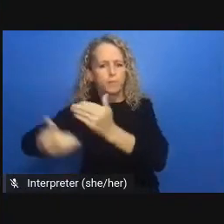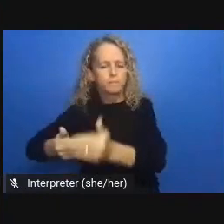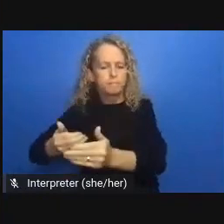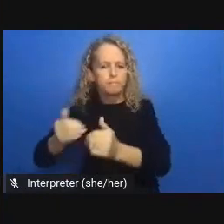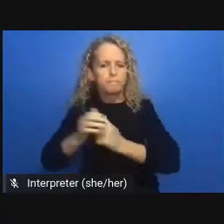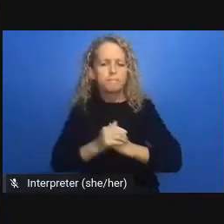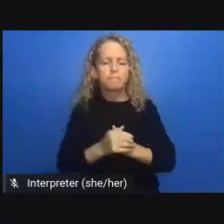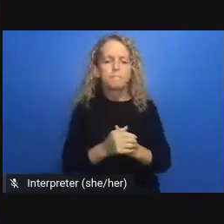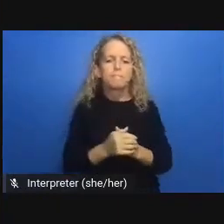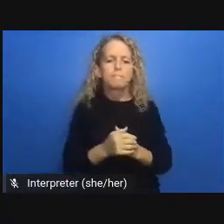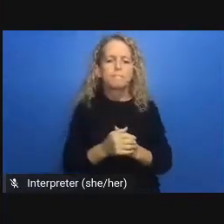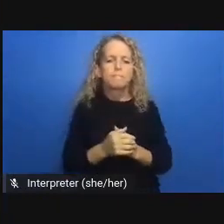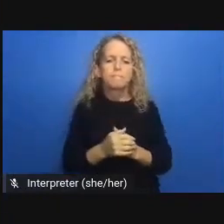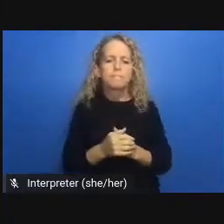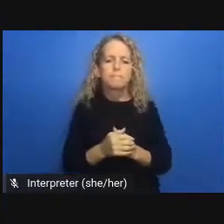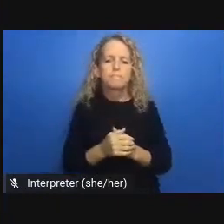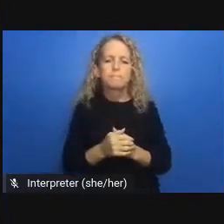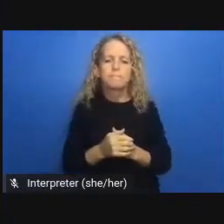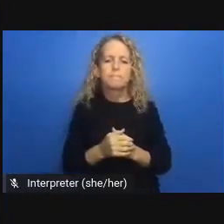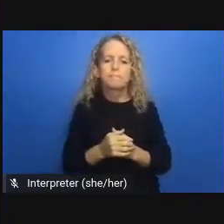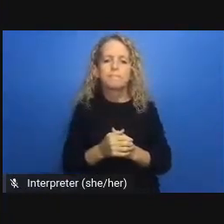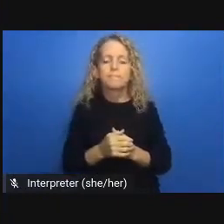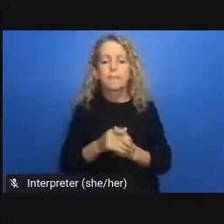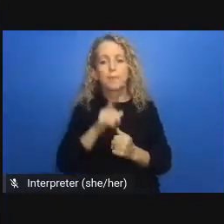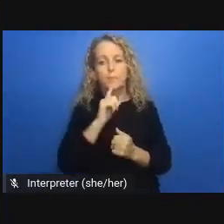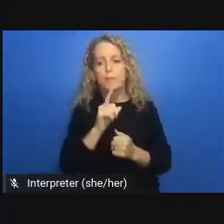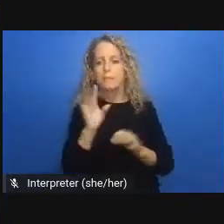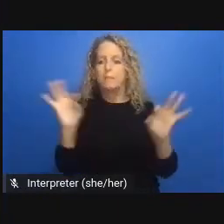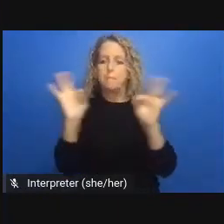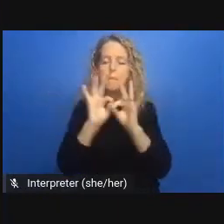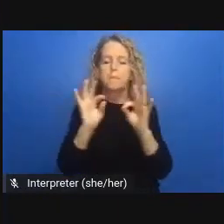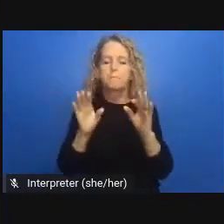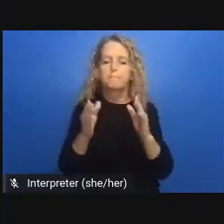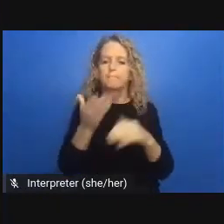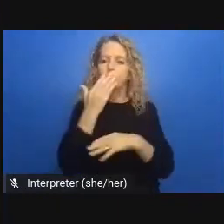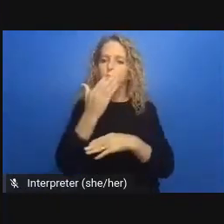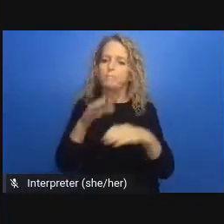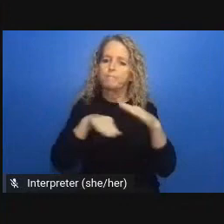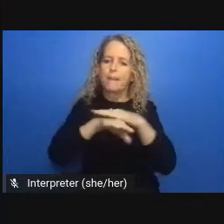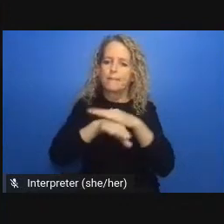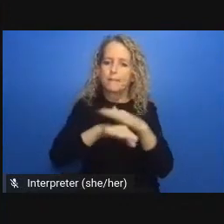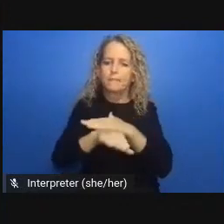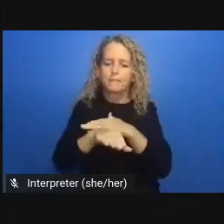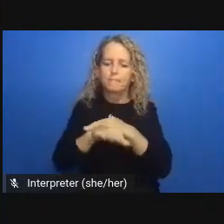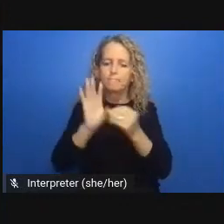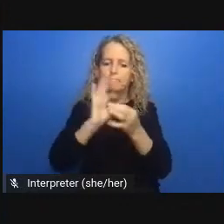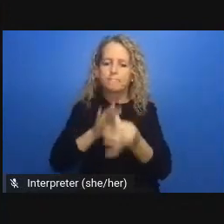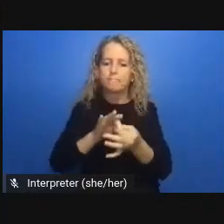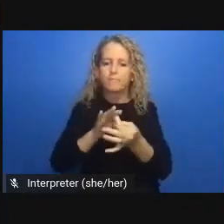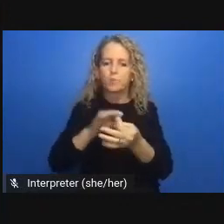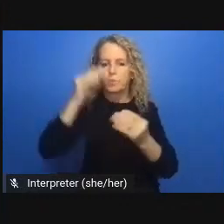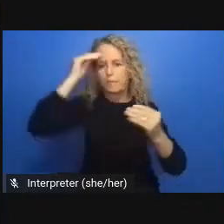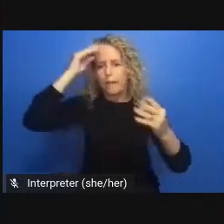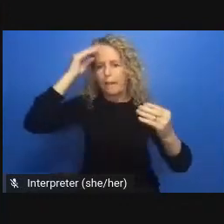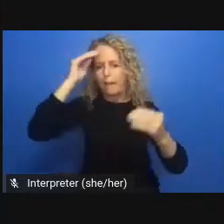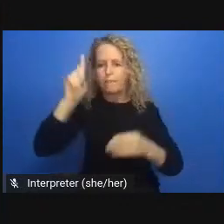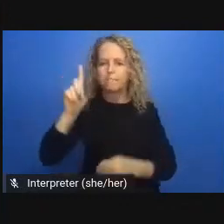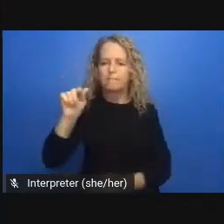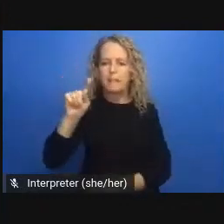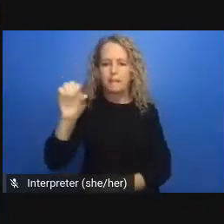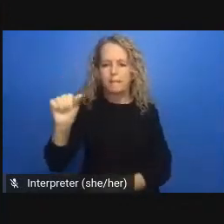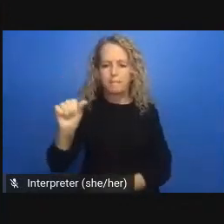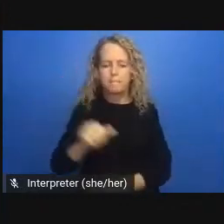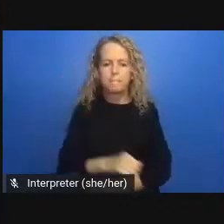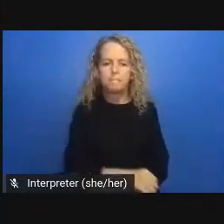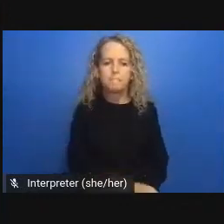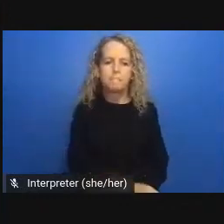discussion about how we can improve access to data. So that was also a major theme. We